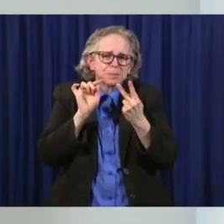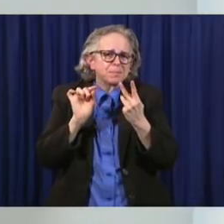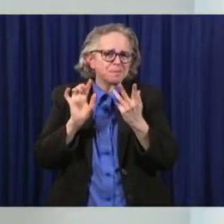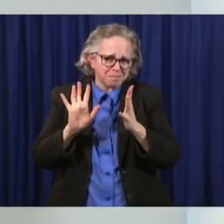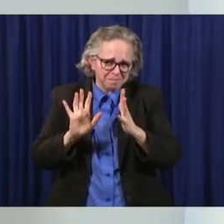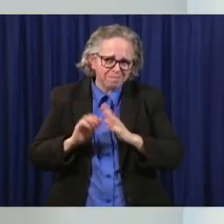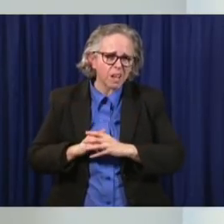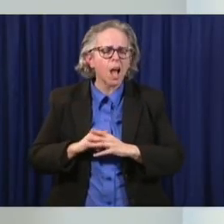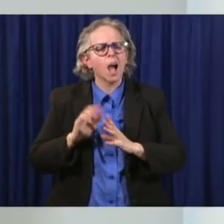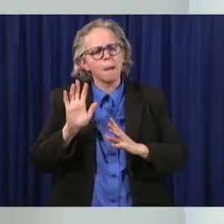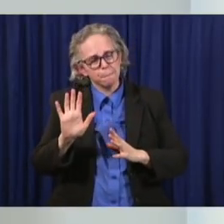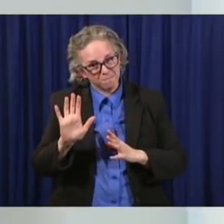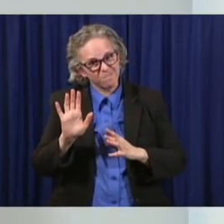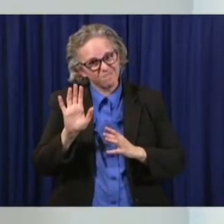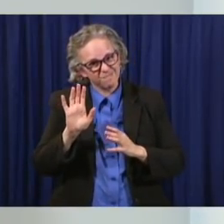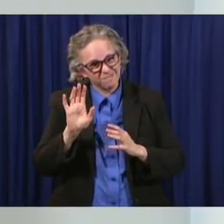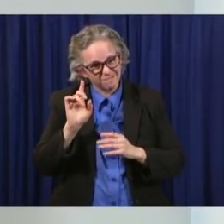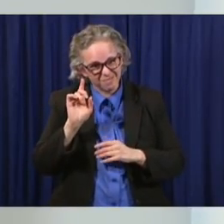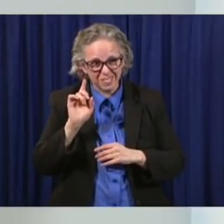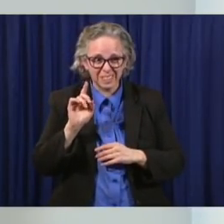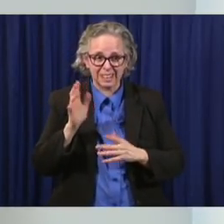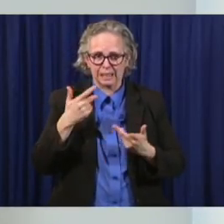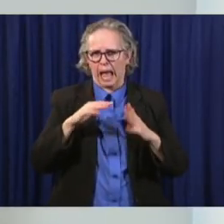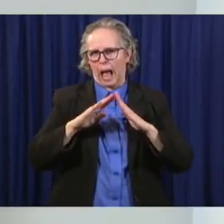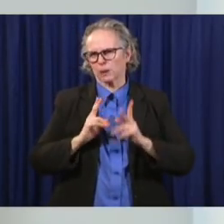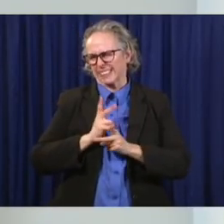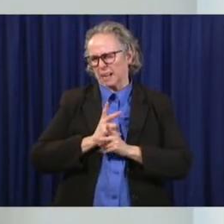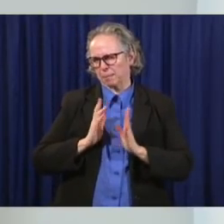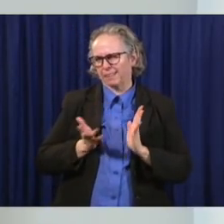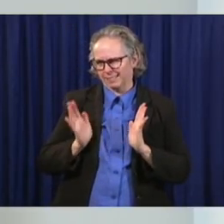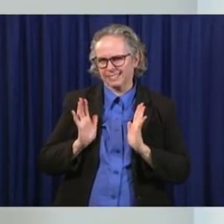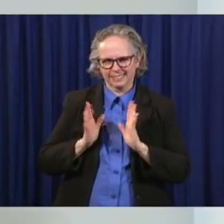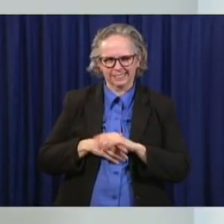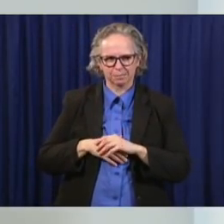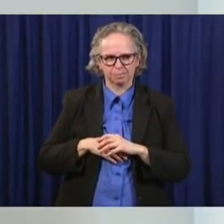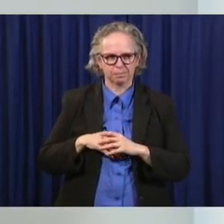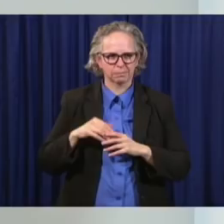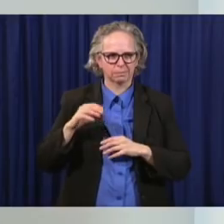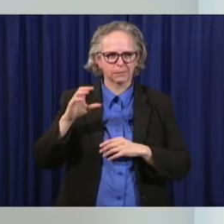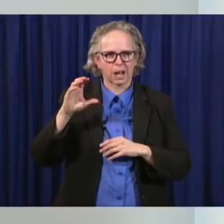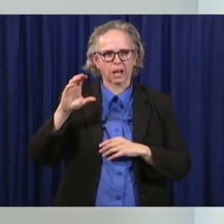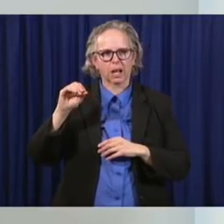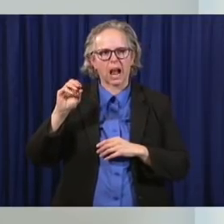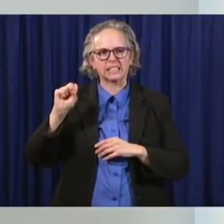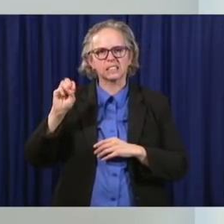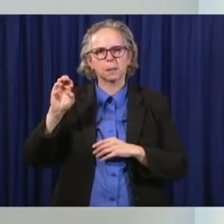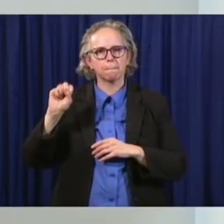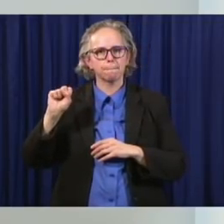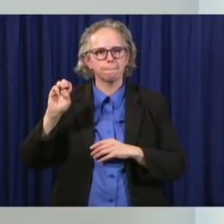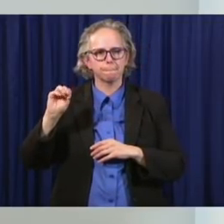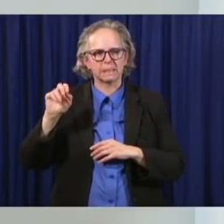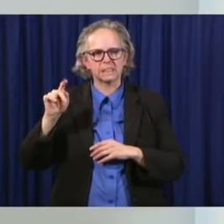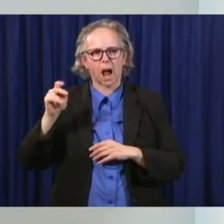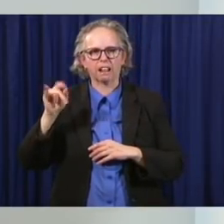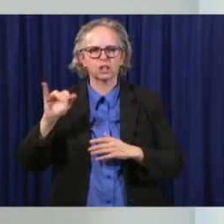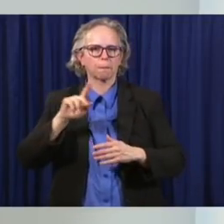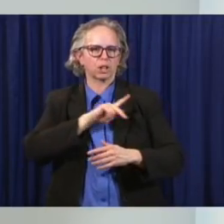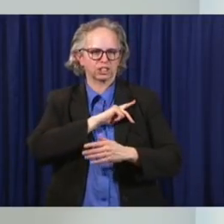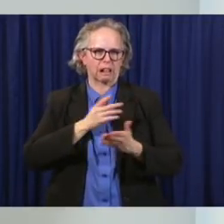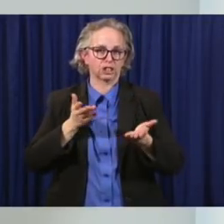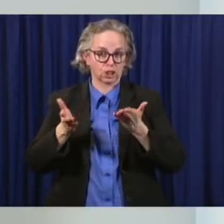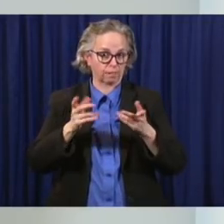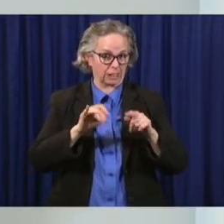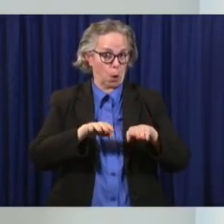One, first of all, a little housekeeping item as it relates to cosmetology, personal services opening up, and